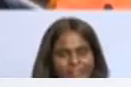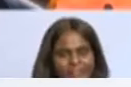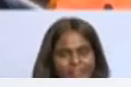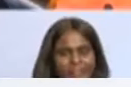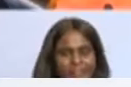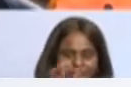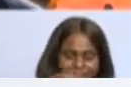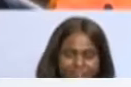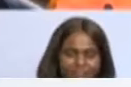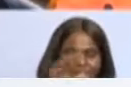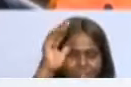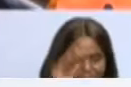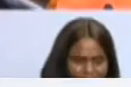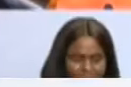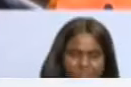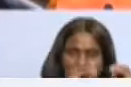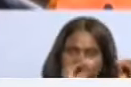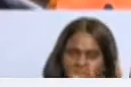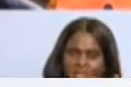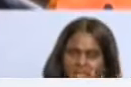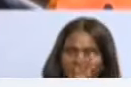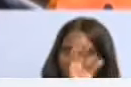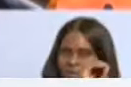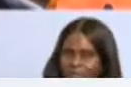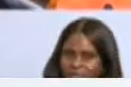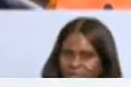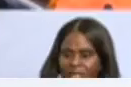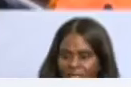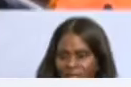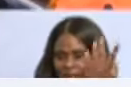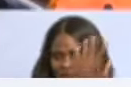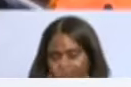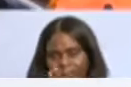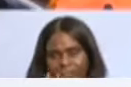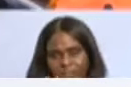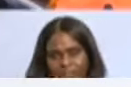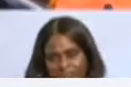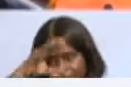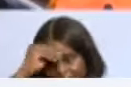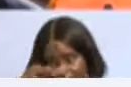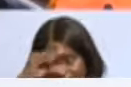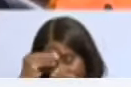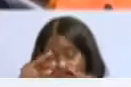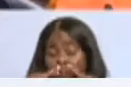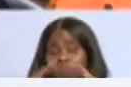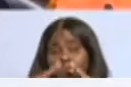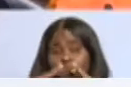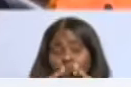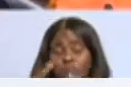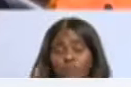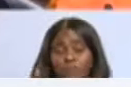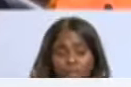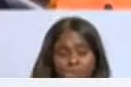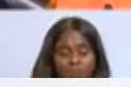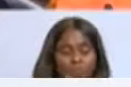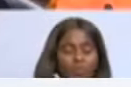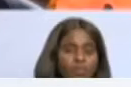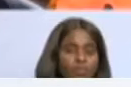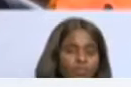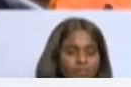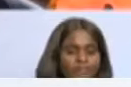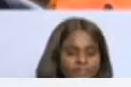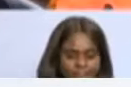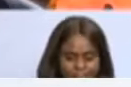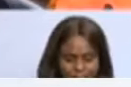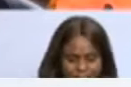further reduce the teacher deficit and improve the learning outcomes. To all of us, members of